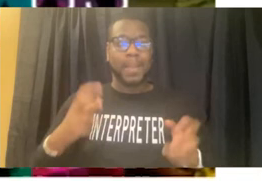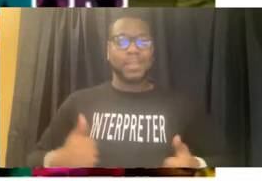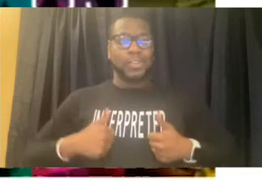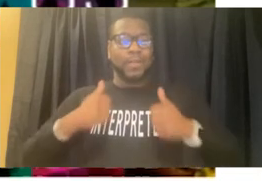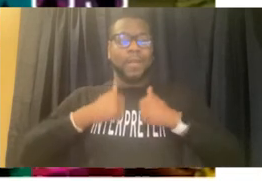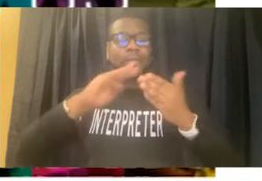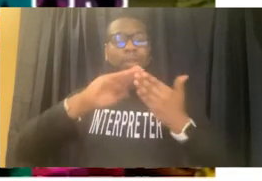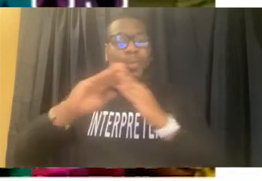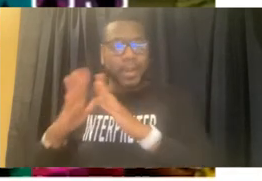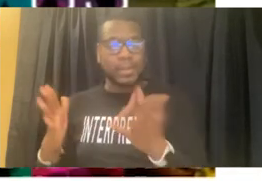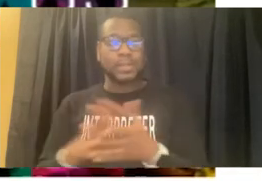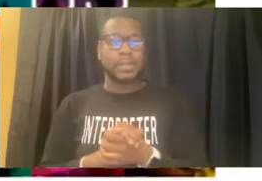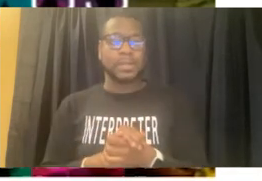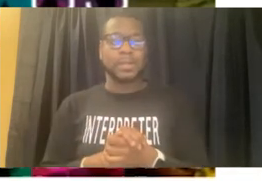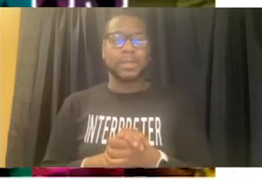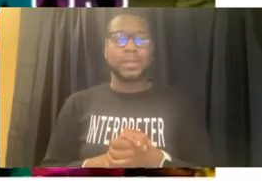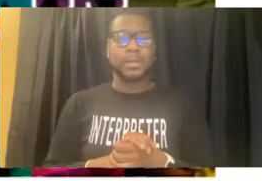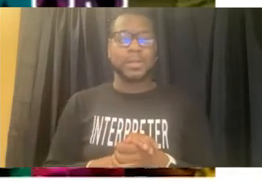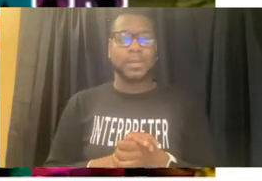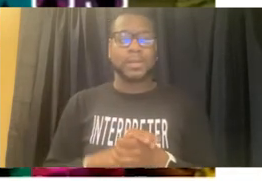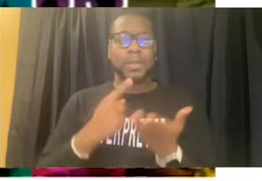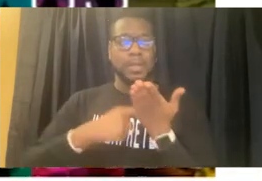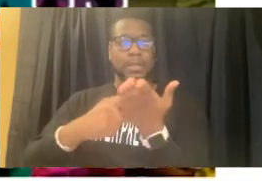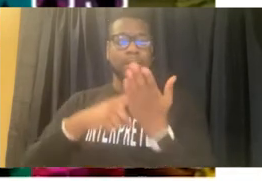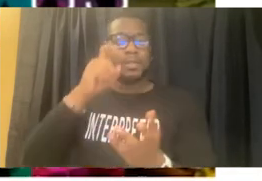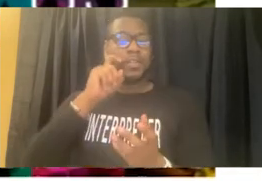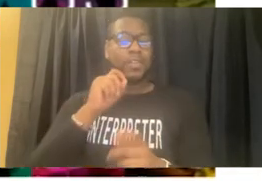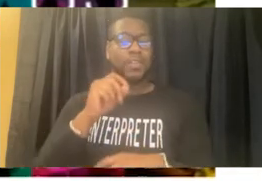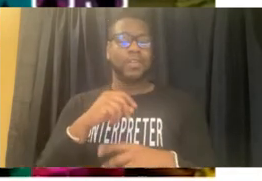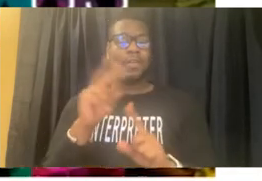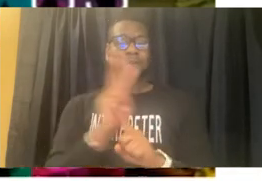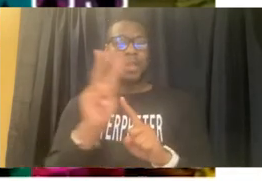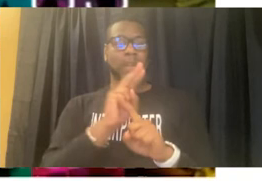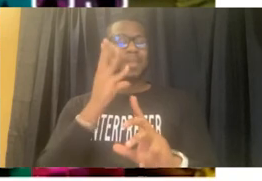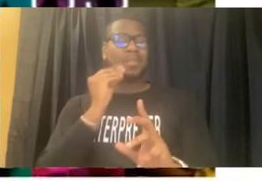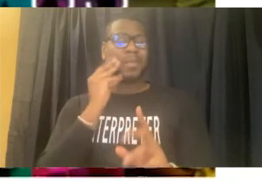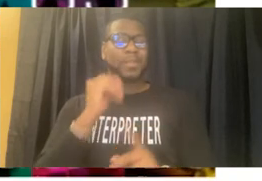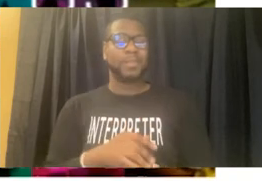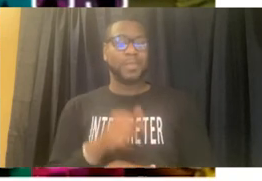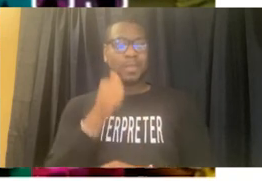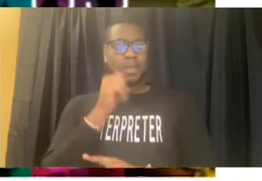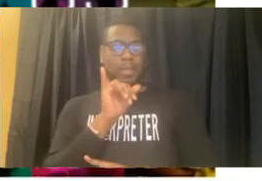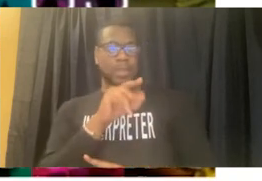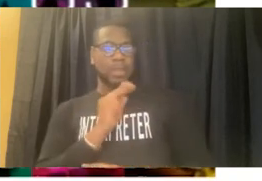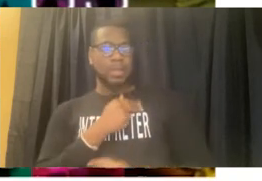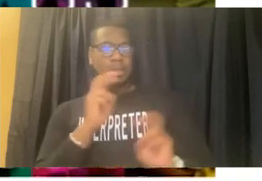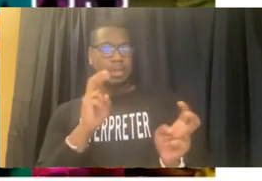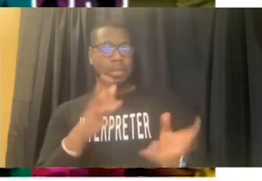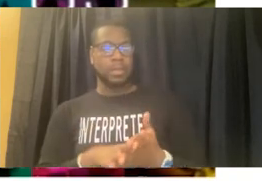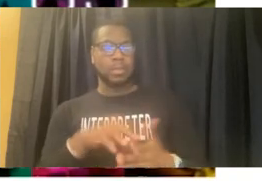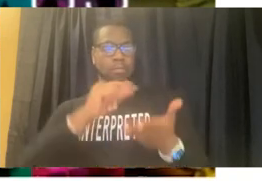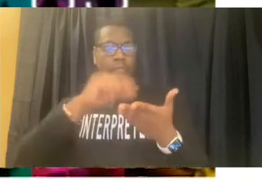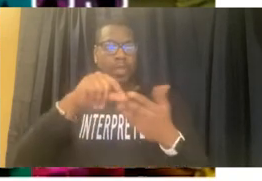communities that talk about their sexual violence experiences. Girls Like Us was written by Rachel Lloyd, who is a white woman,